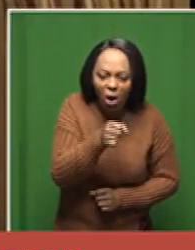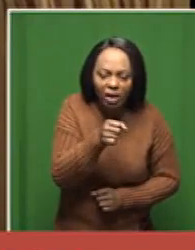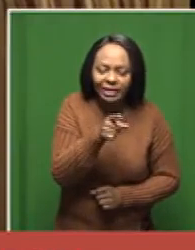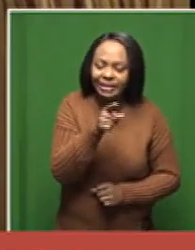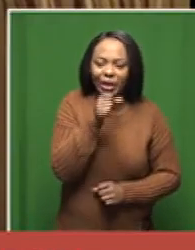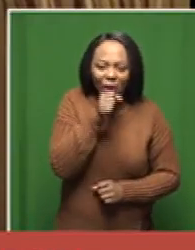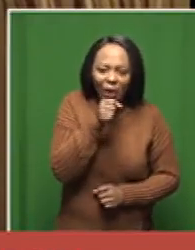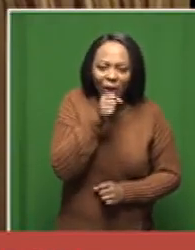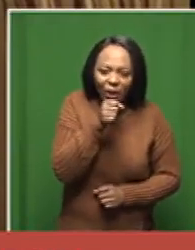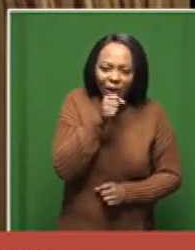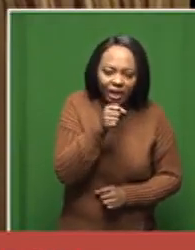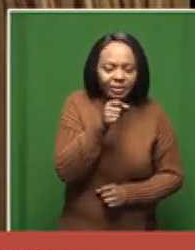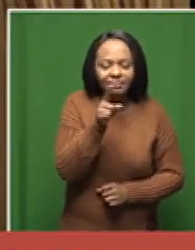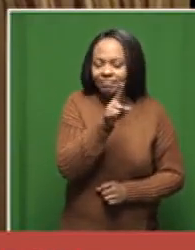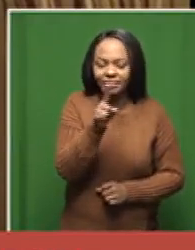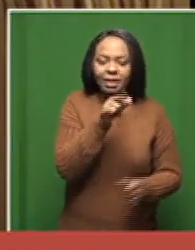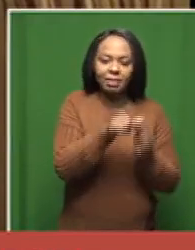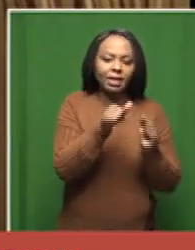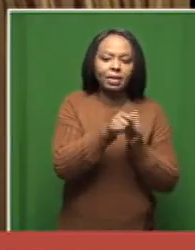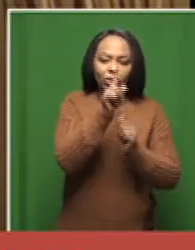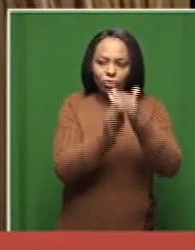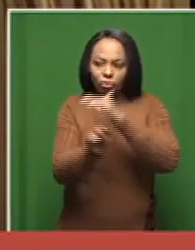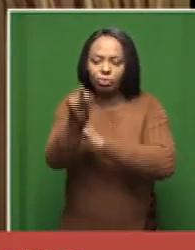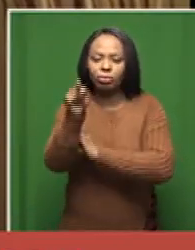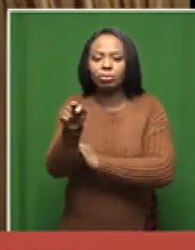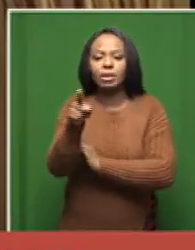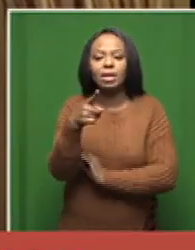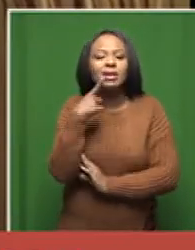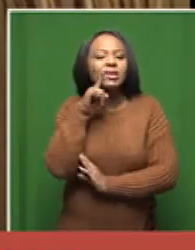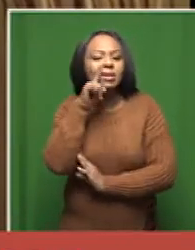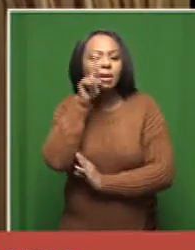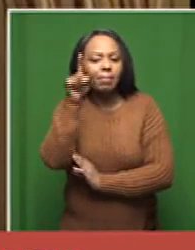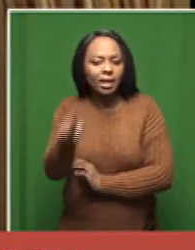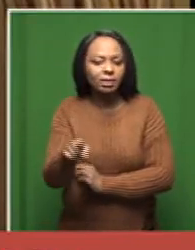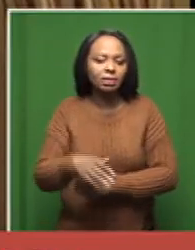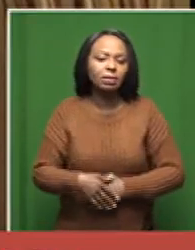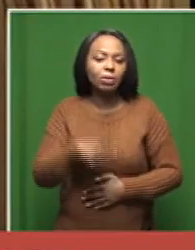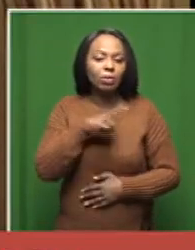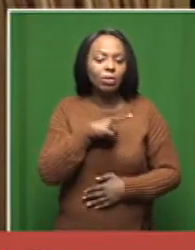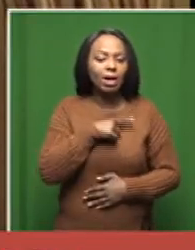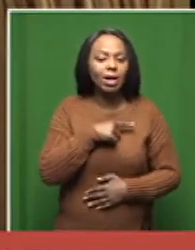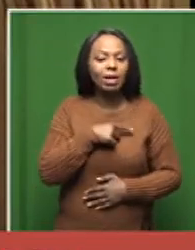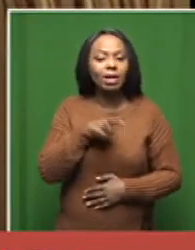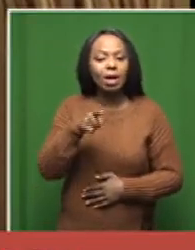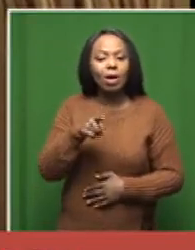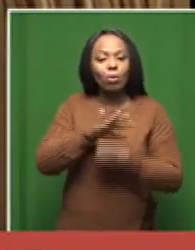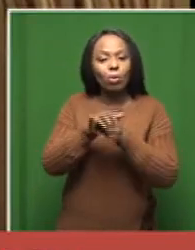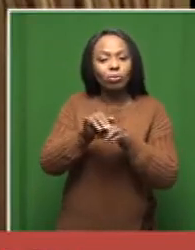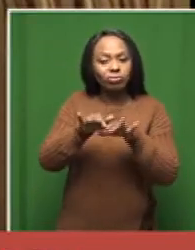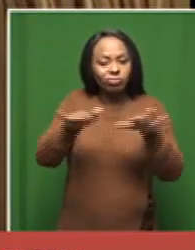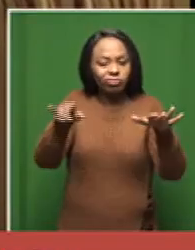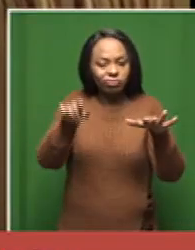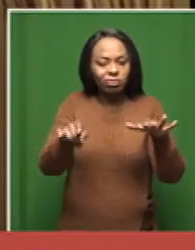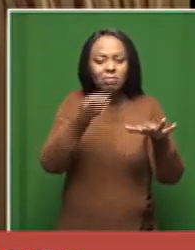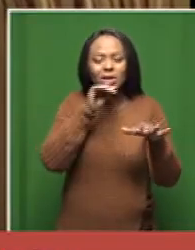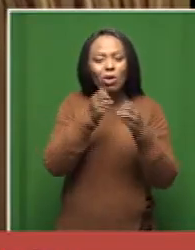it would be a good idea to have the test. A lot of the symptoms with COVID, especially with this wave now, overlap with many other things,